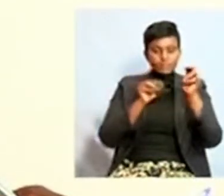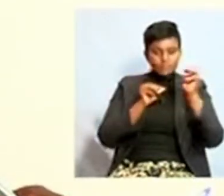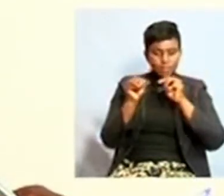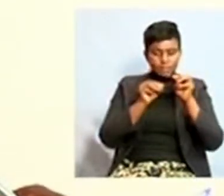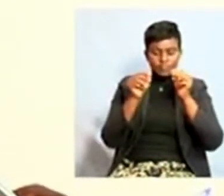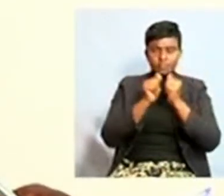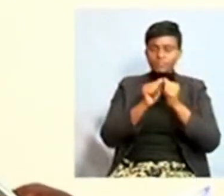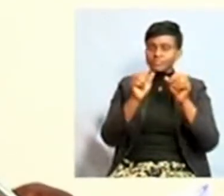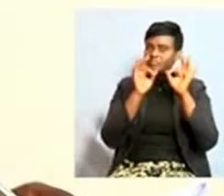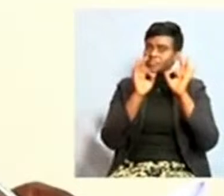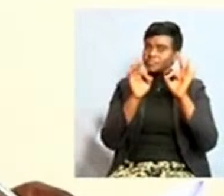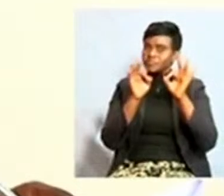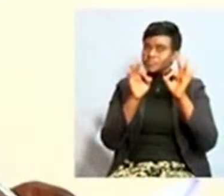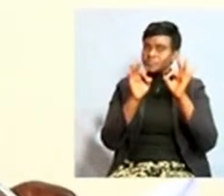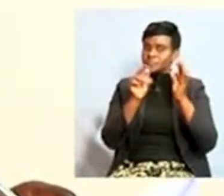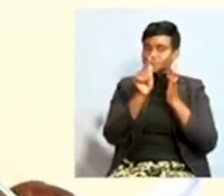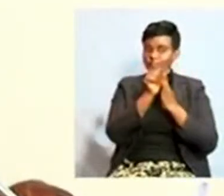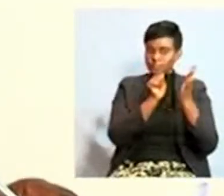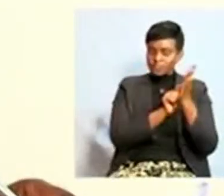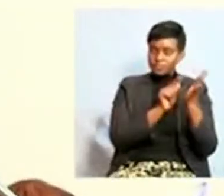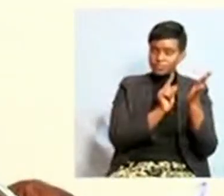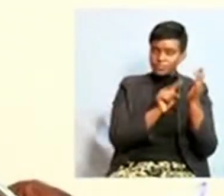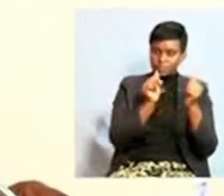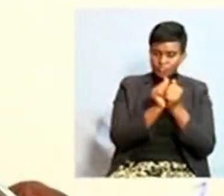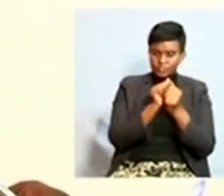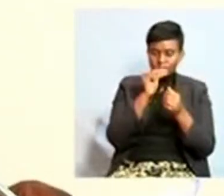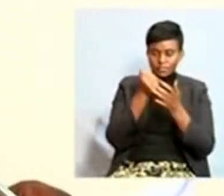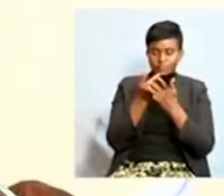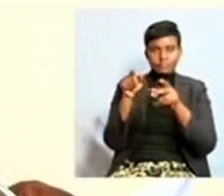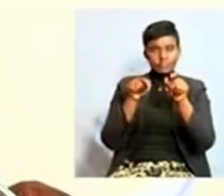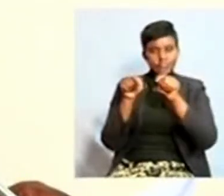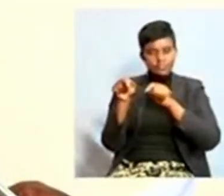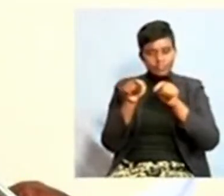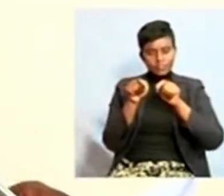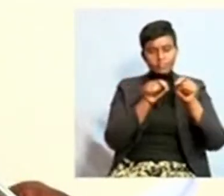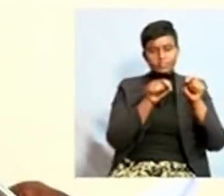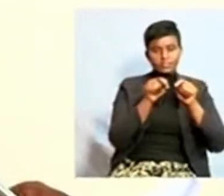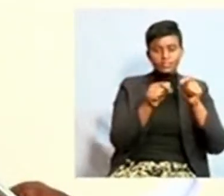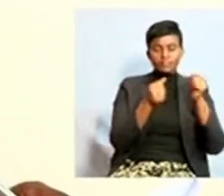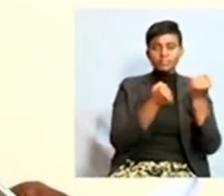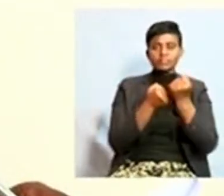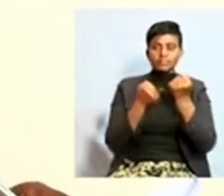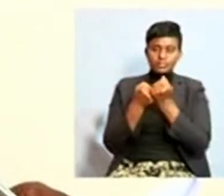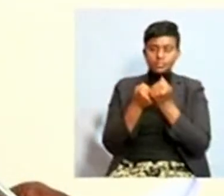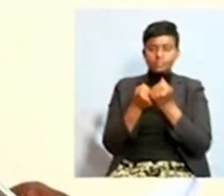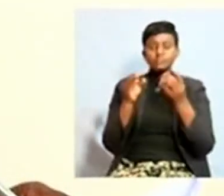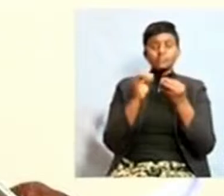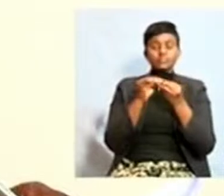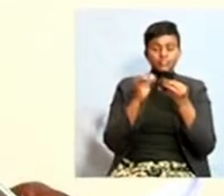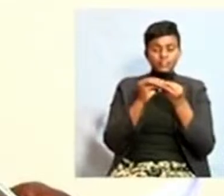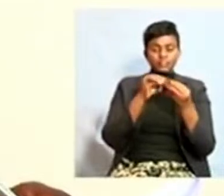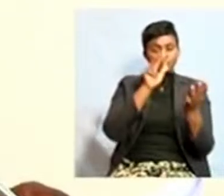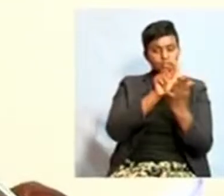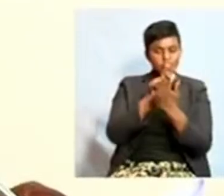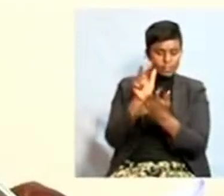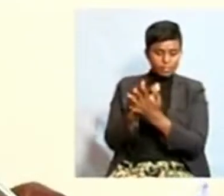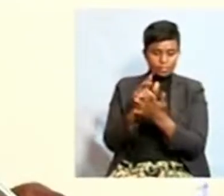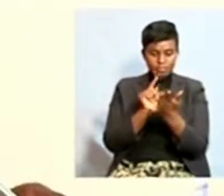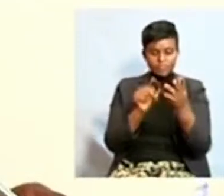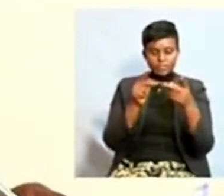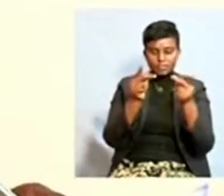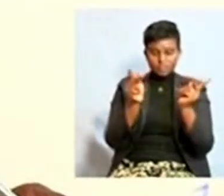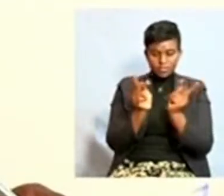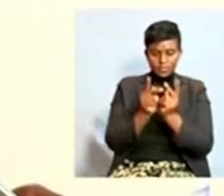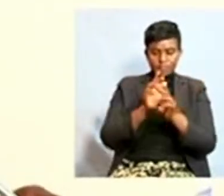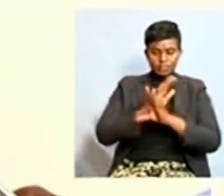appropriate legislative and regulatory support. Furthermore, ratification will position